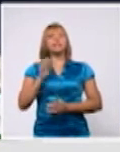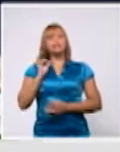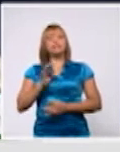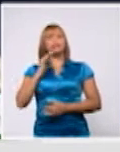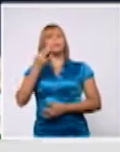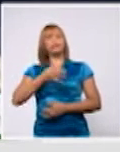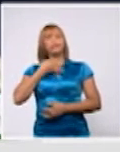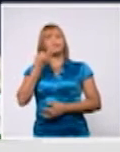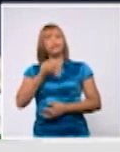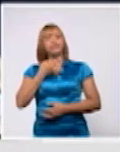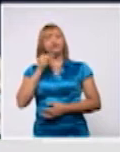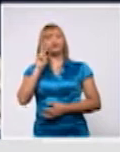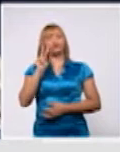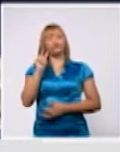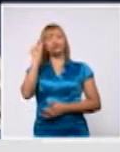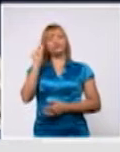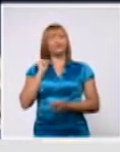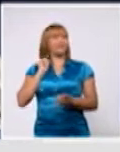304, or